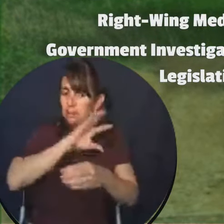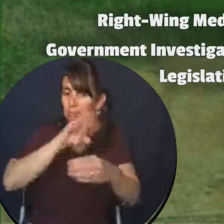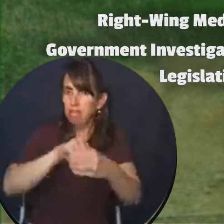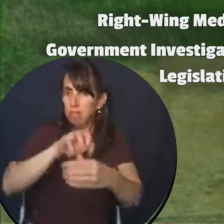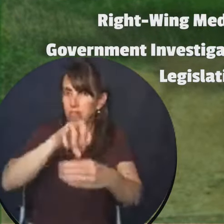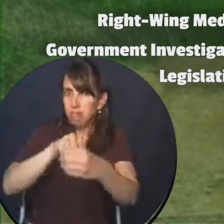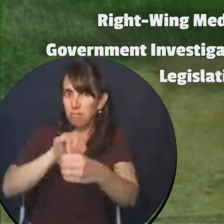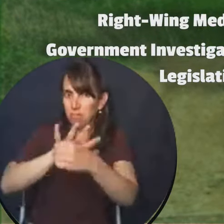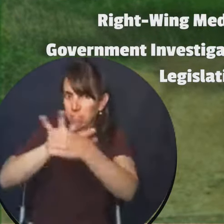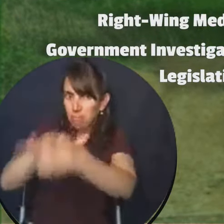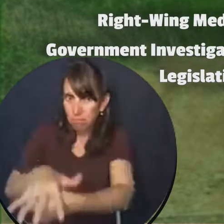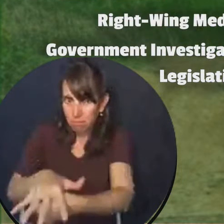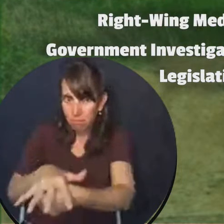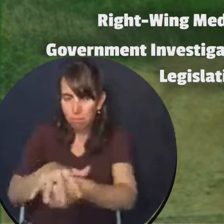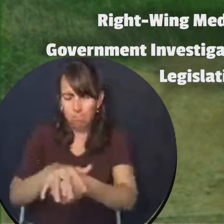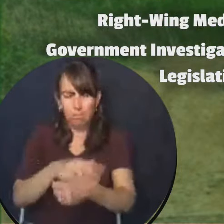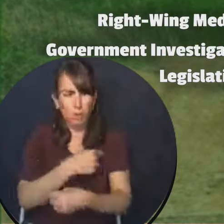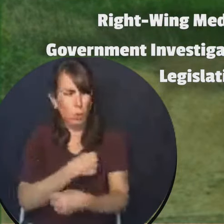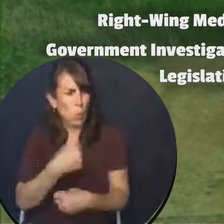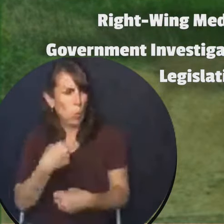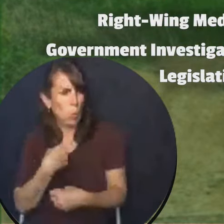protest acts,